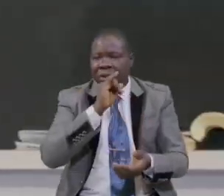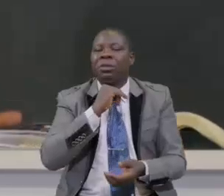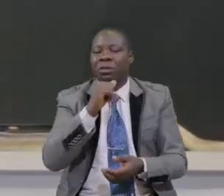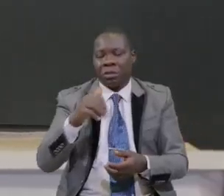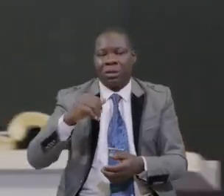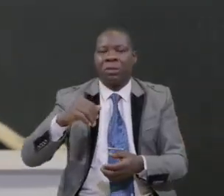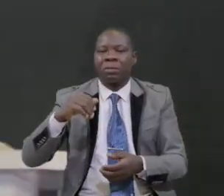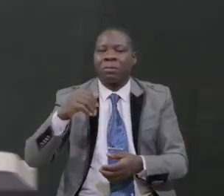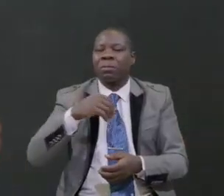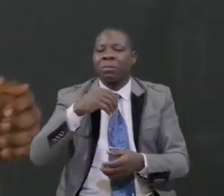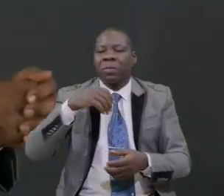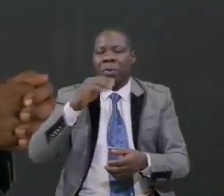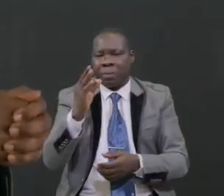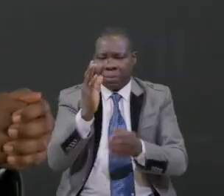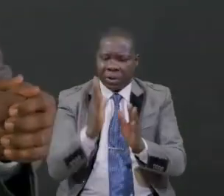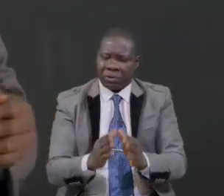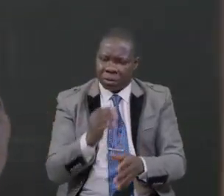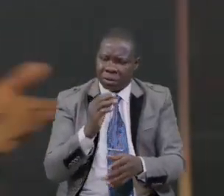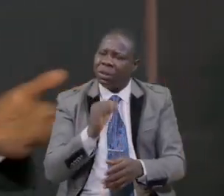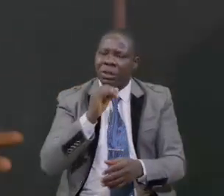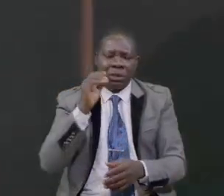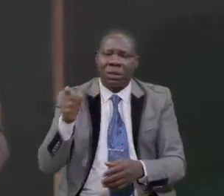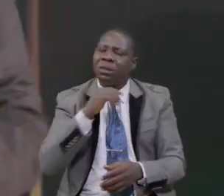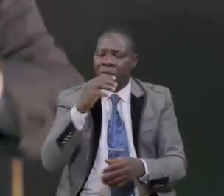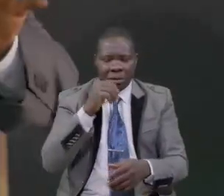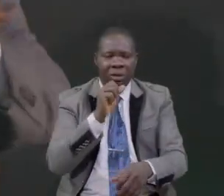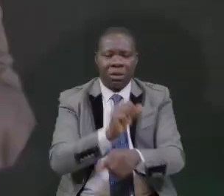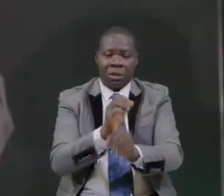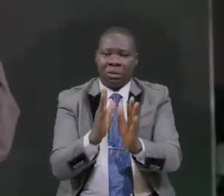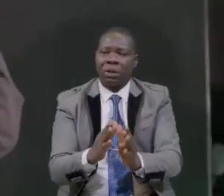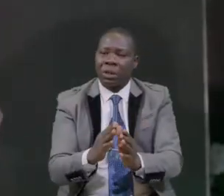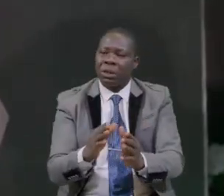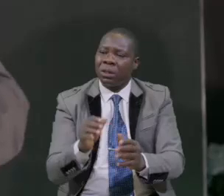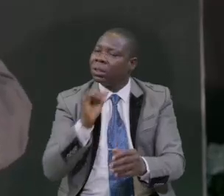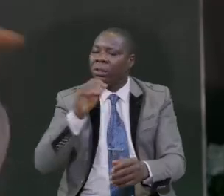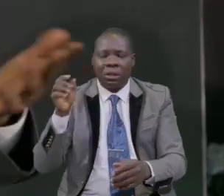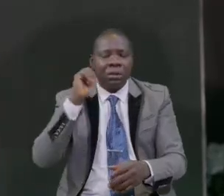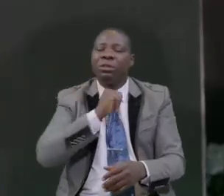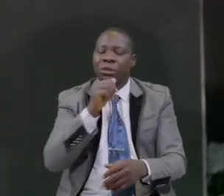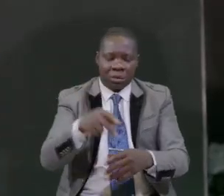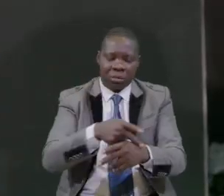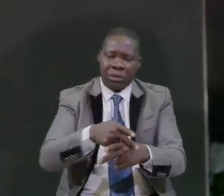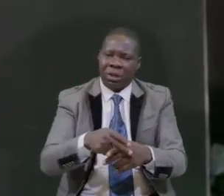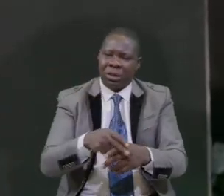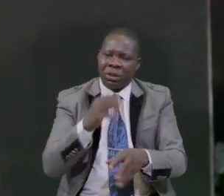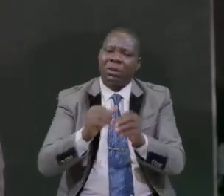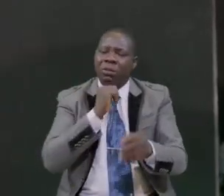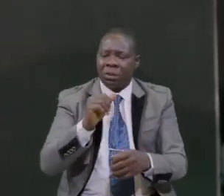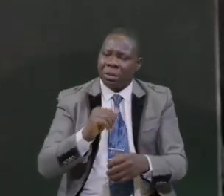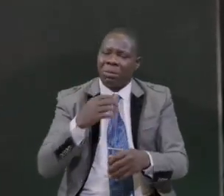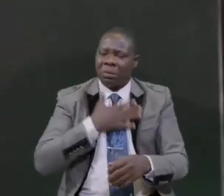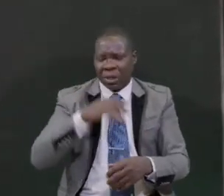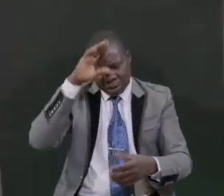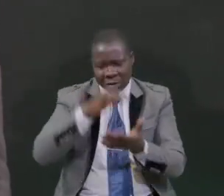If he's a professional, my husband is not this, is not that. Don't worry about that. Bring him to the presence of